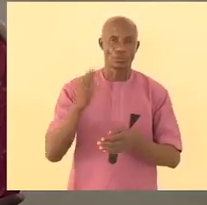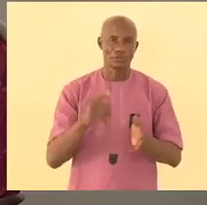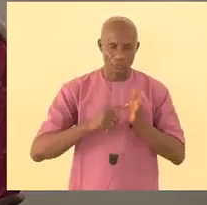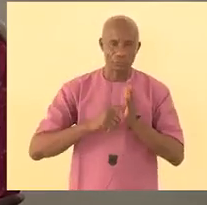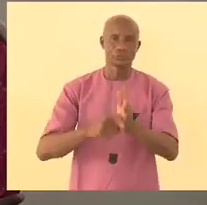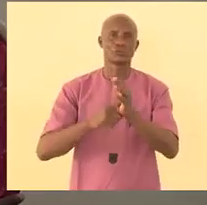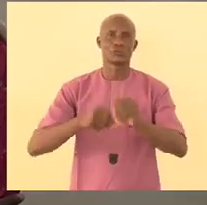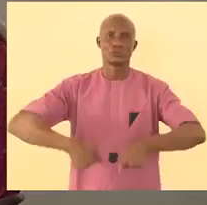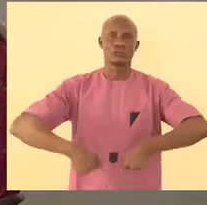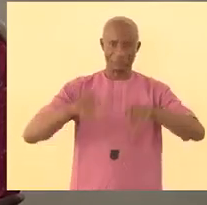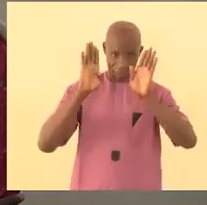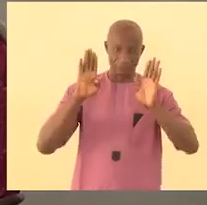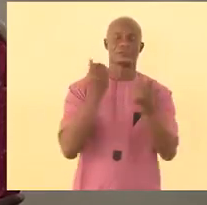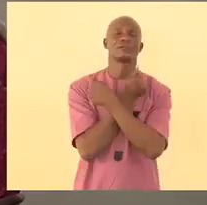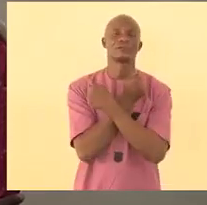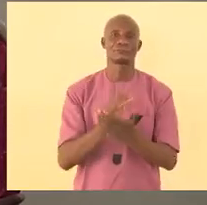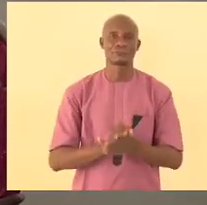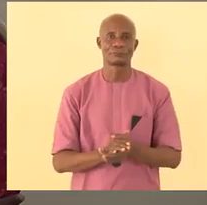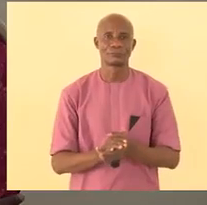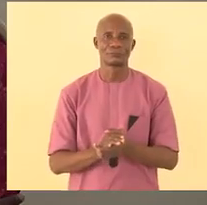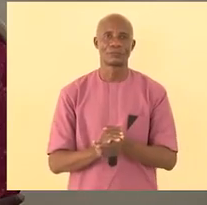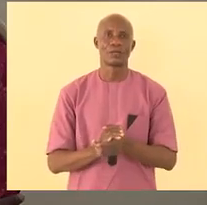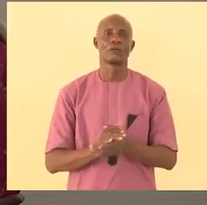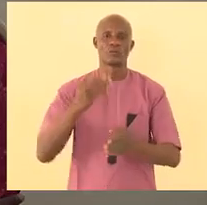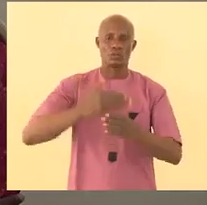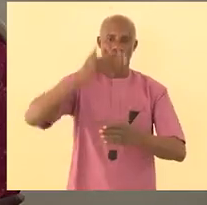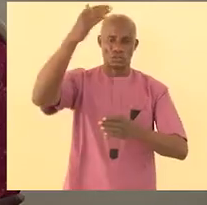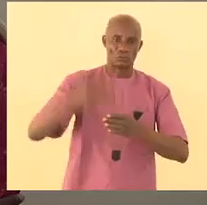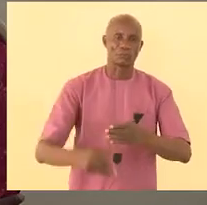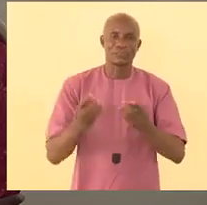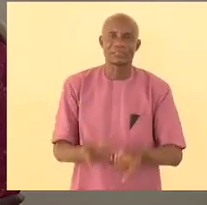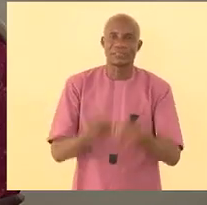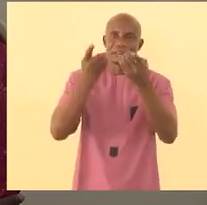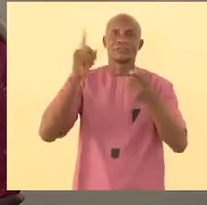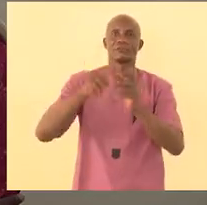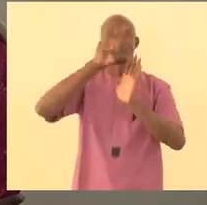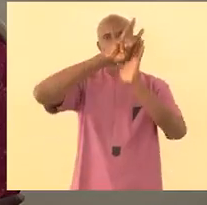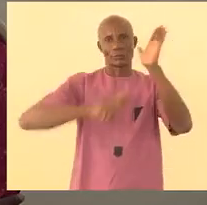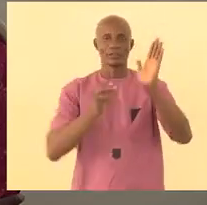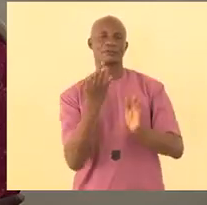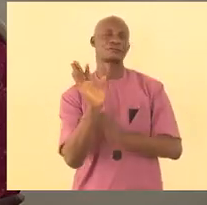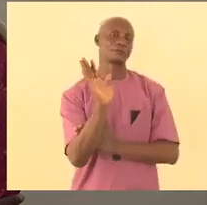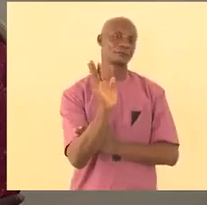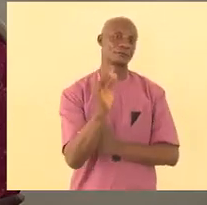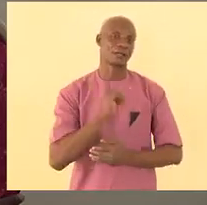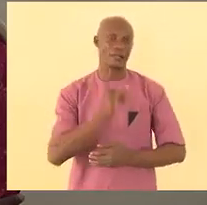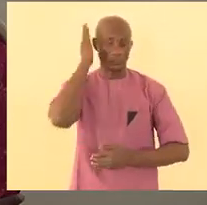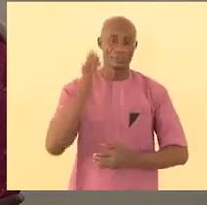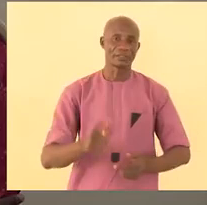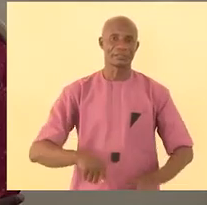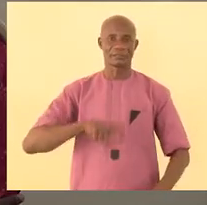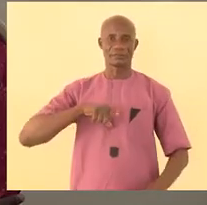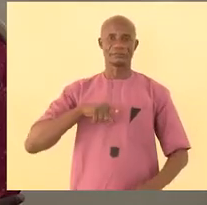love to everyone around me. I will be totally committed to the will of God. I will live a